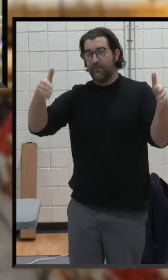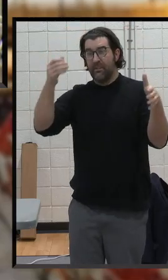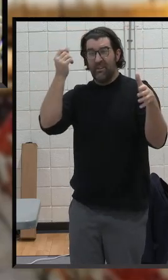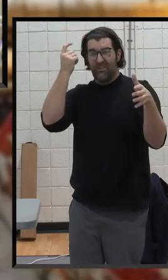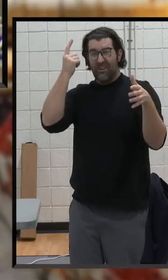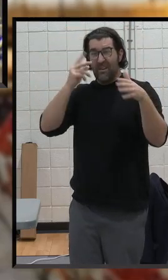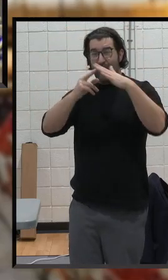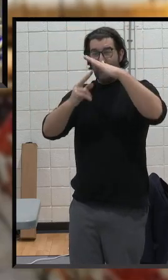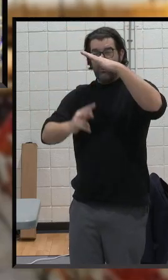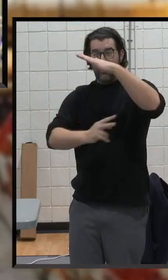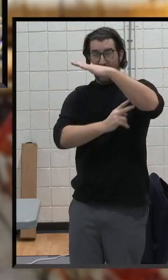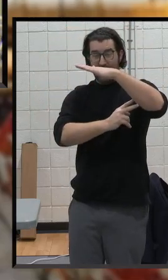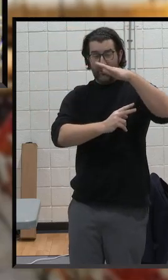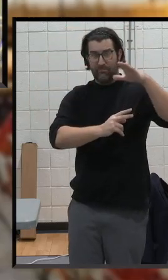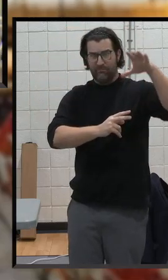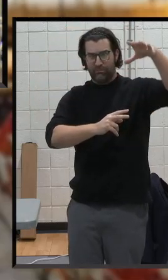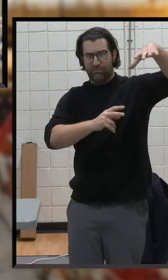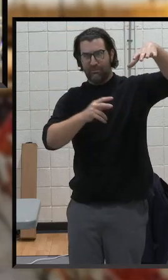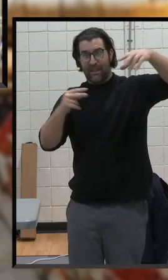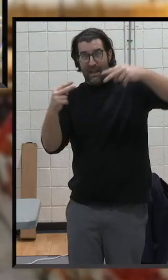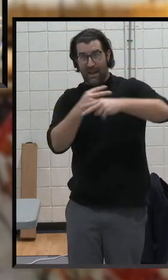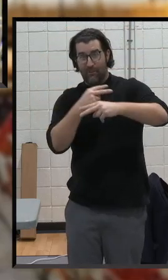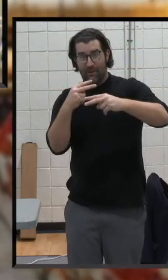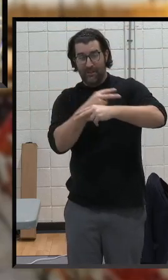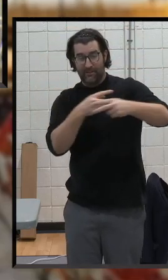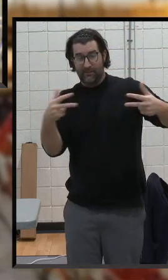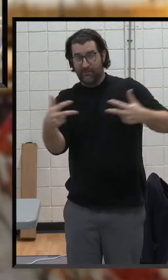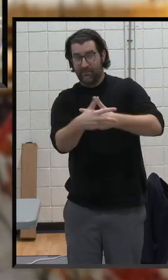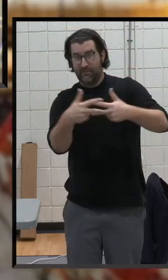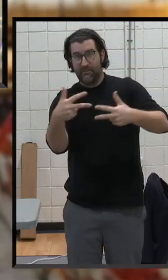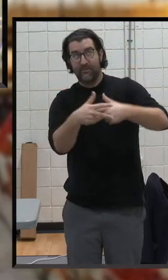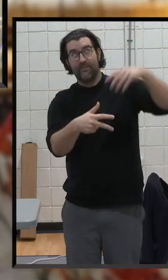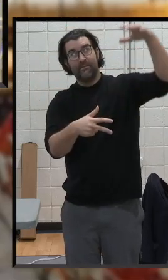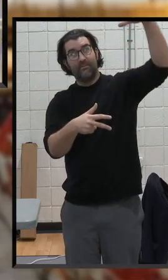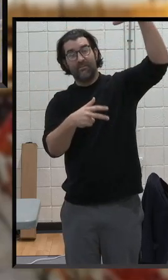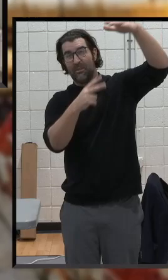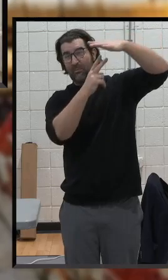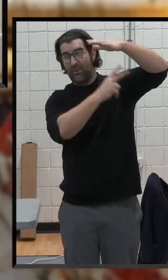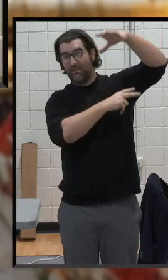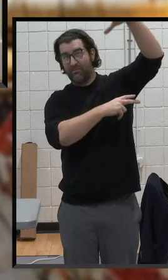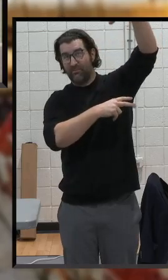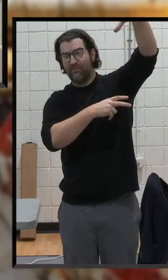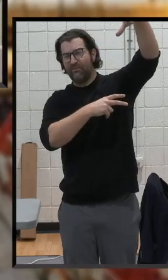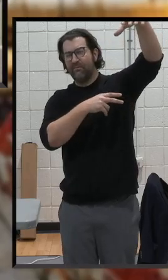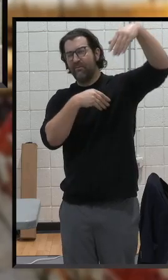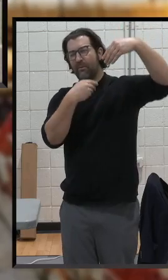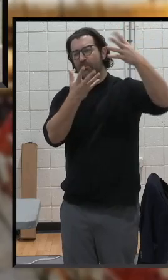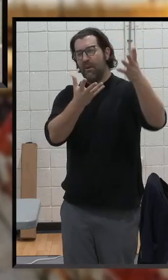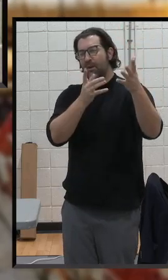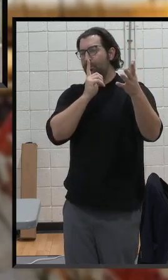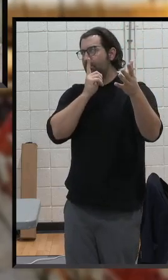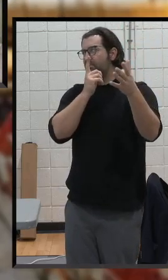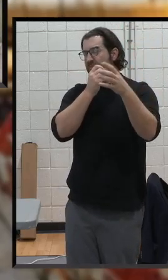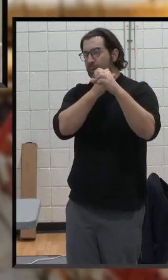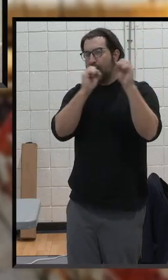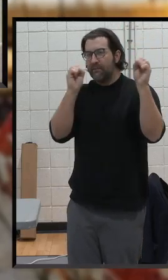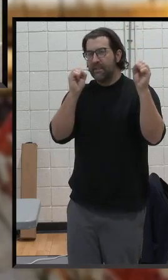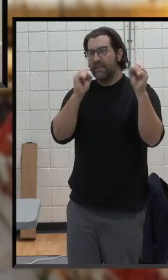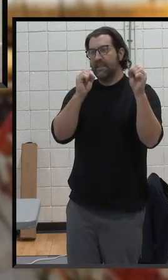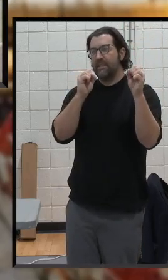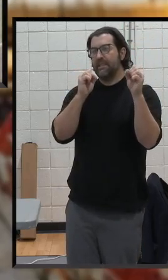bridge over the state highway. And also for the height, provide a little more